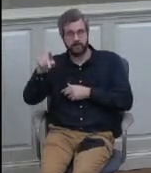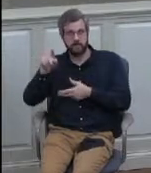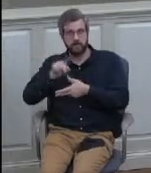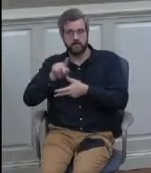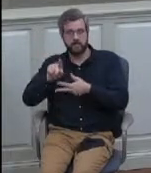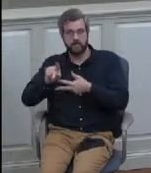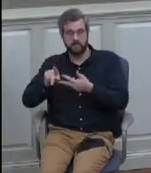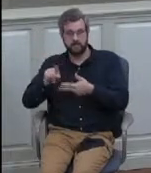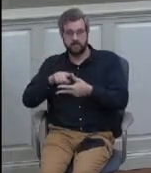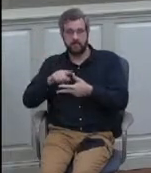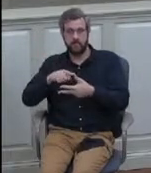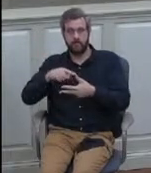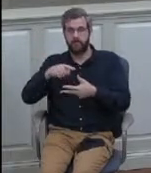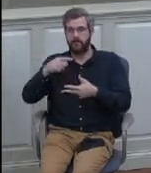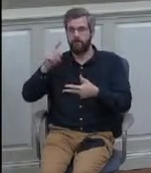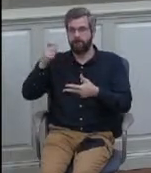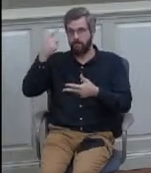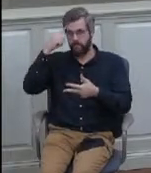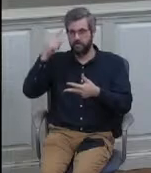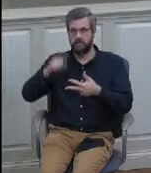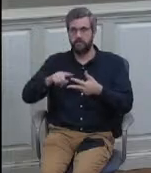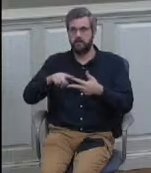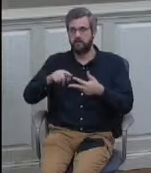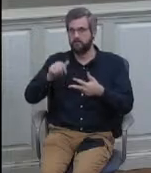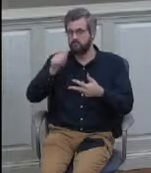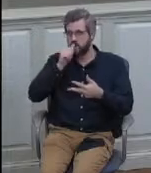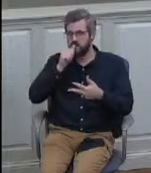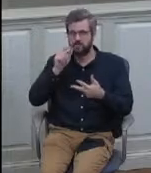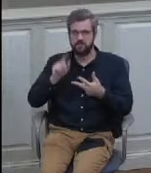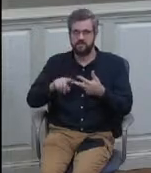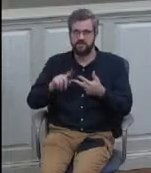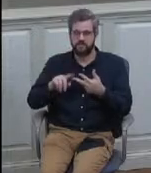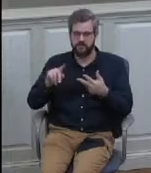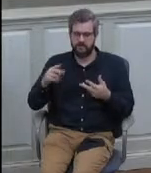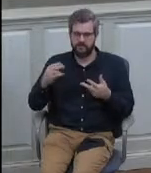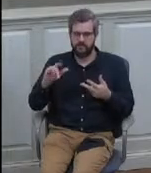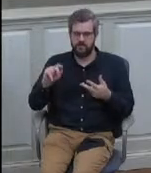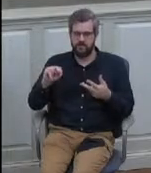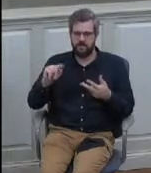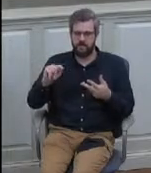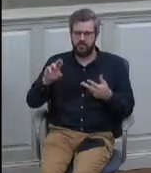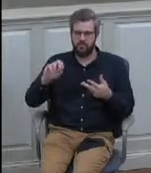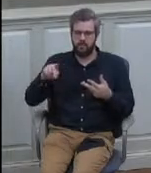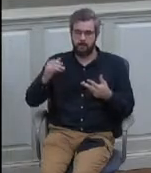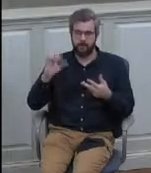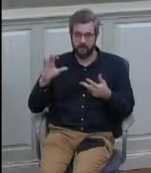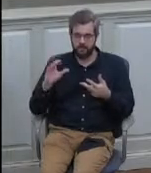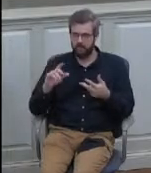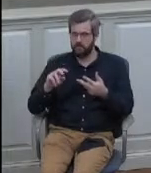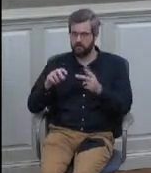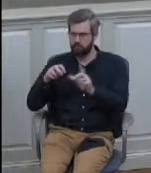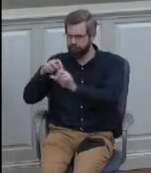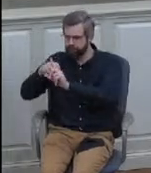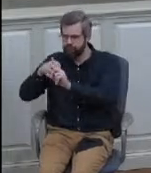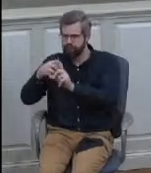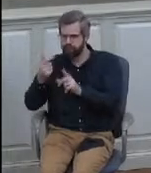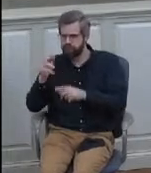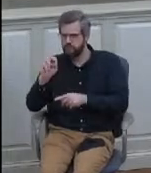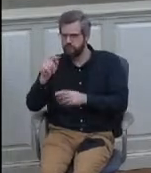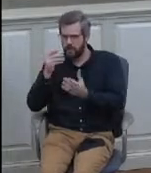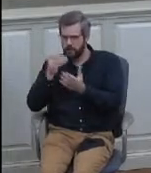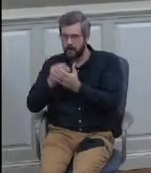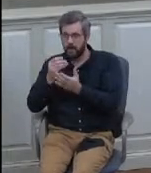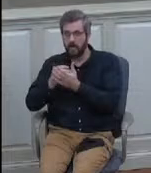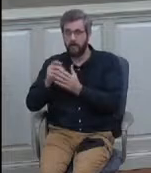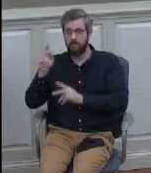and philanthropic. And you get grants and foundations and wealthy individuals to donate for like this